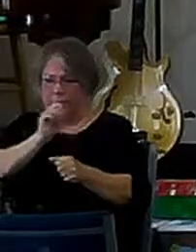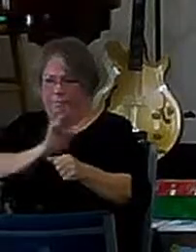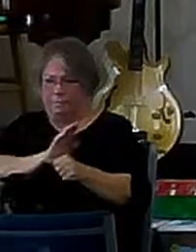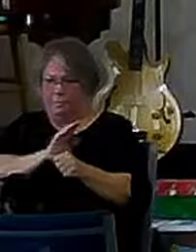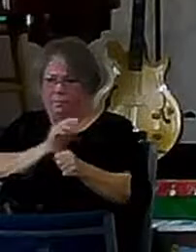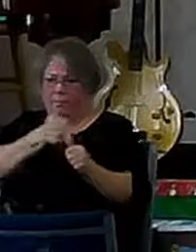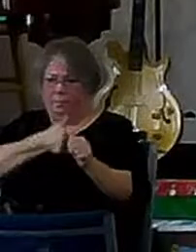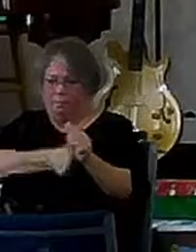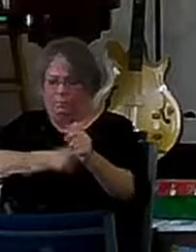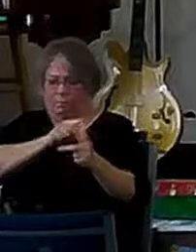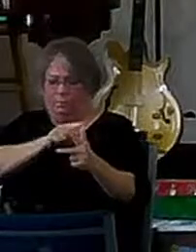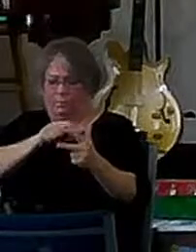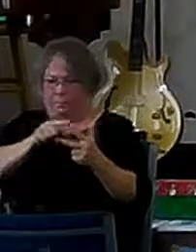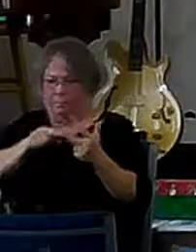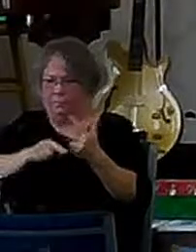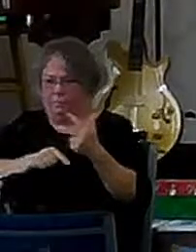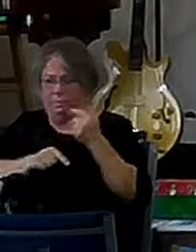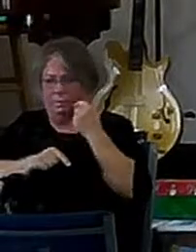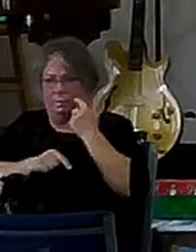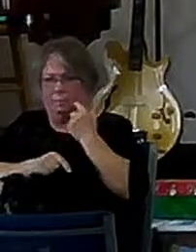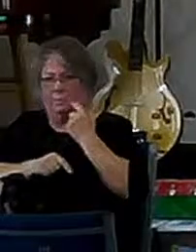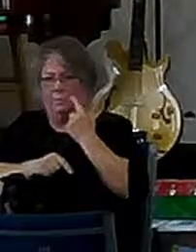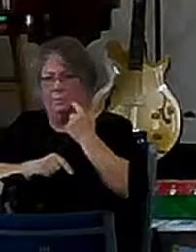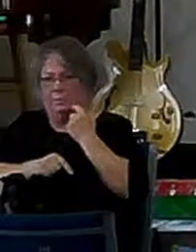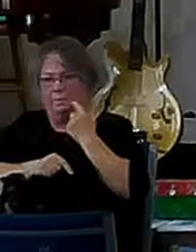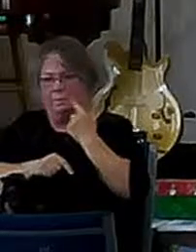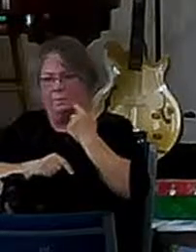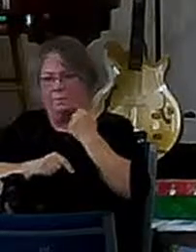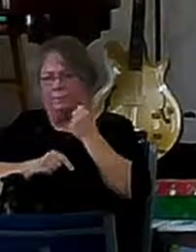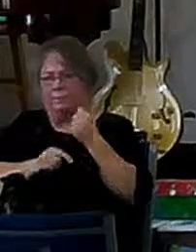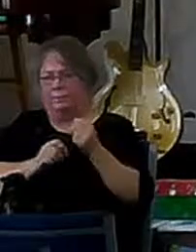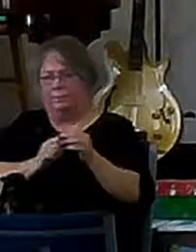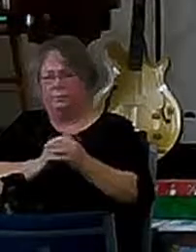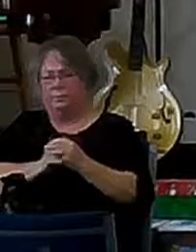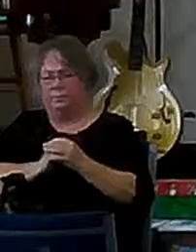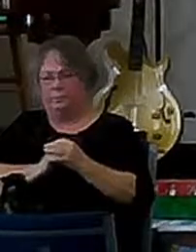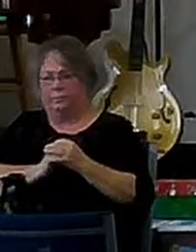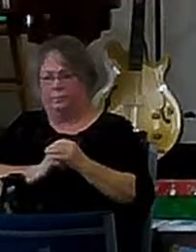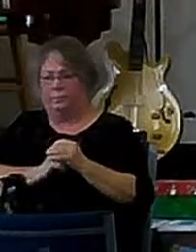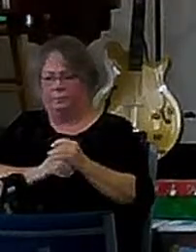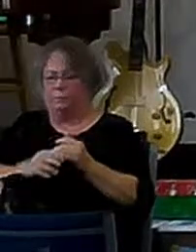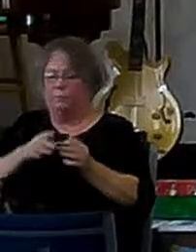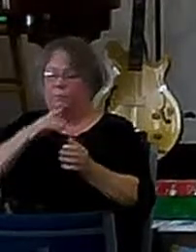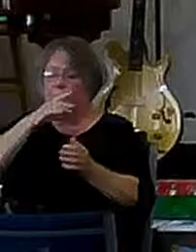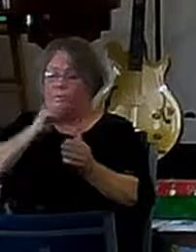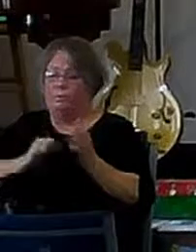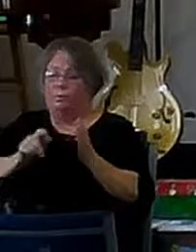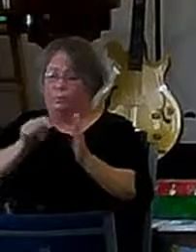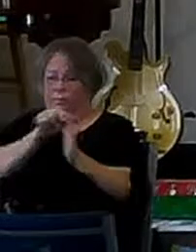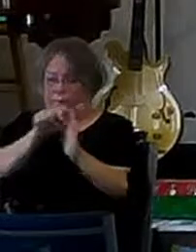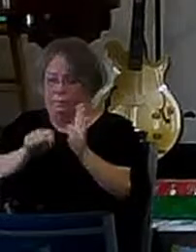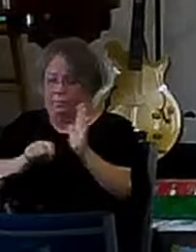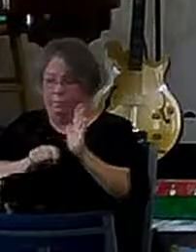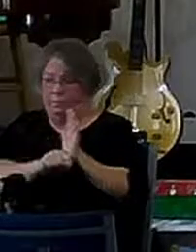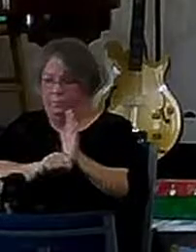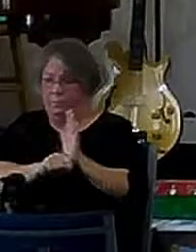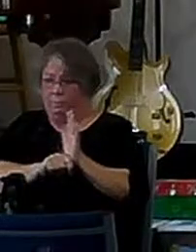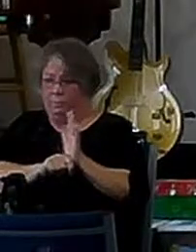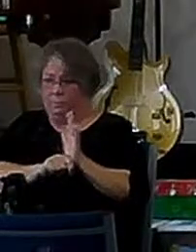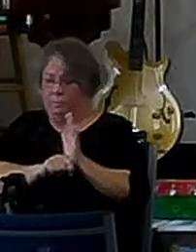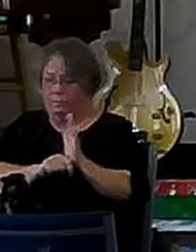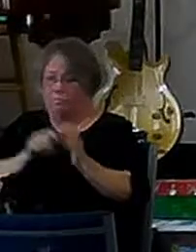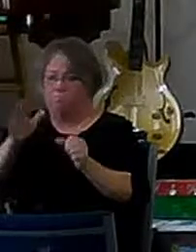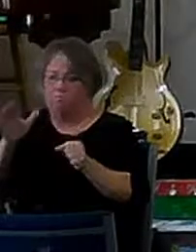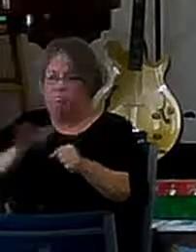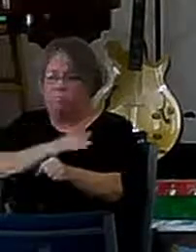And we could read the Old Testament. I hope you do read the Old Testament. It's full of promises of a coming Christ, of a coming